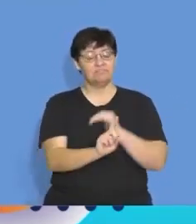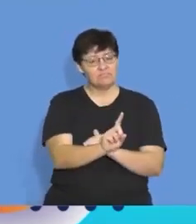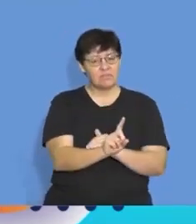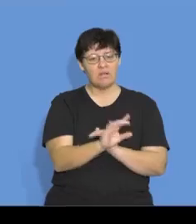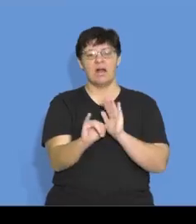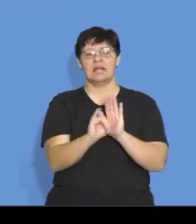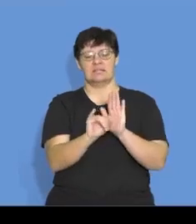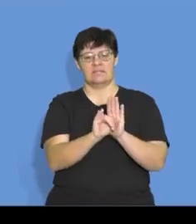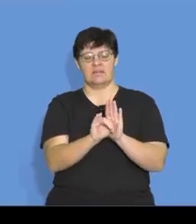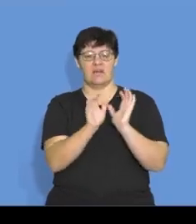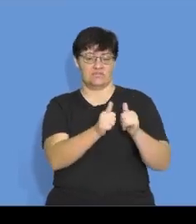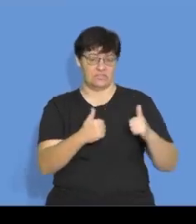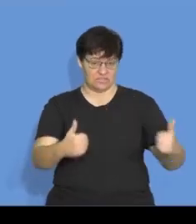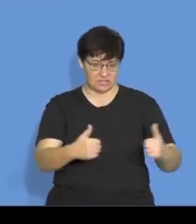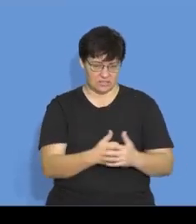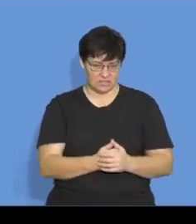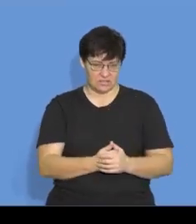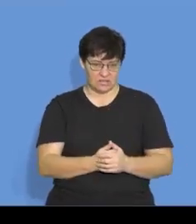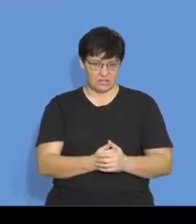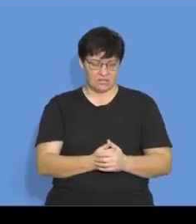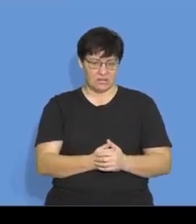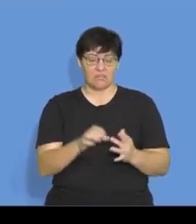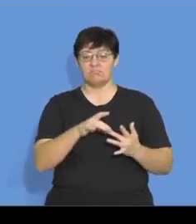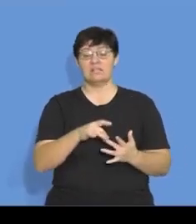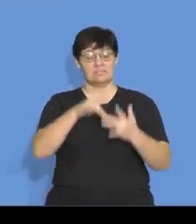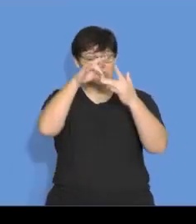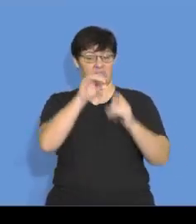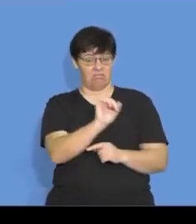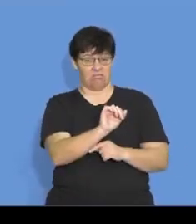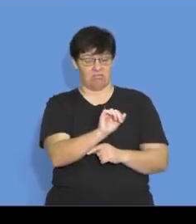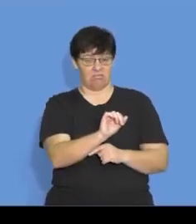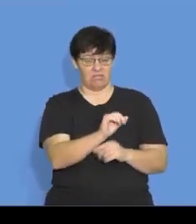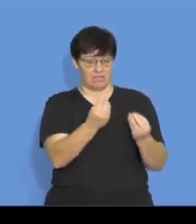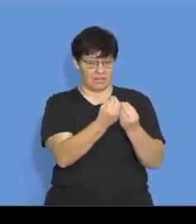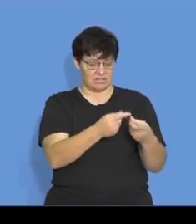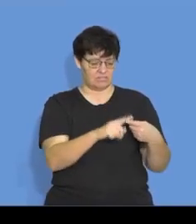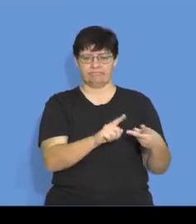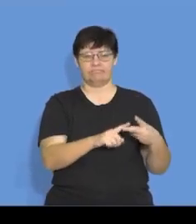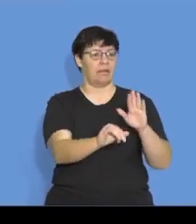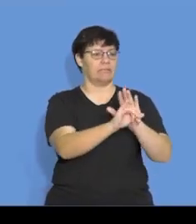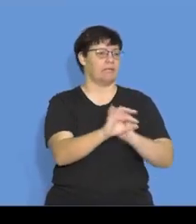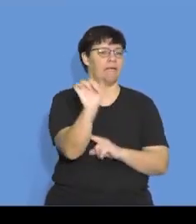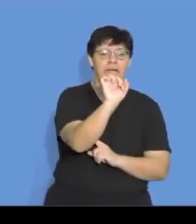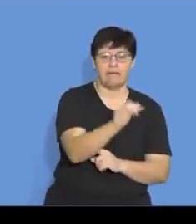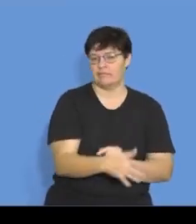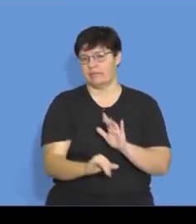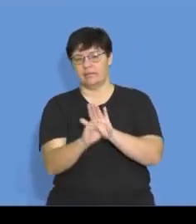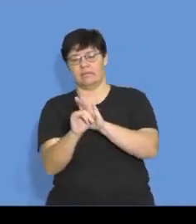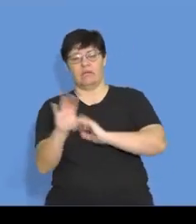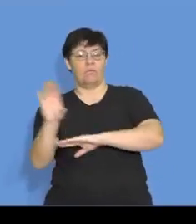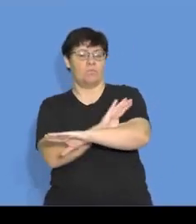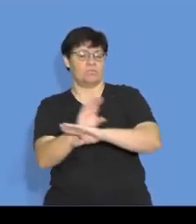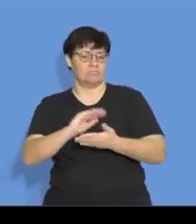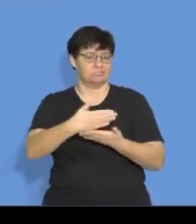can identify furniture as unique items, you can identify cars or computers, and that